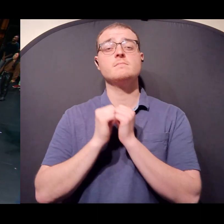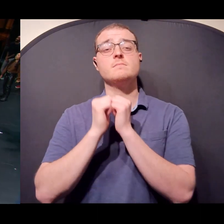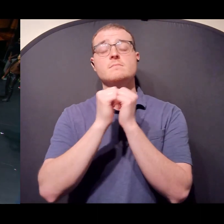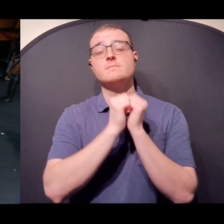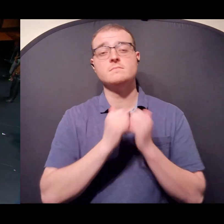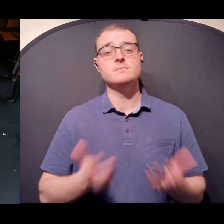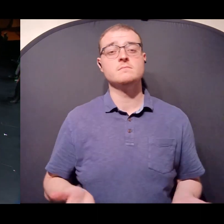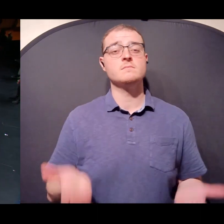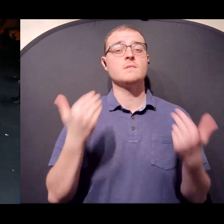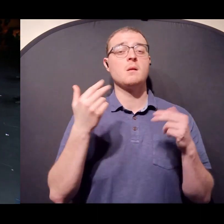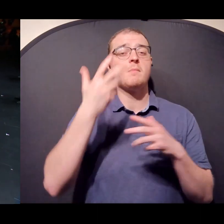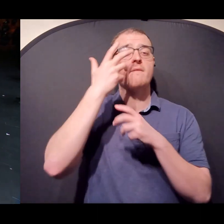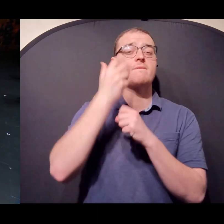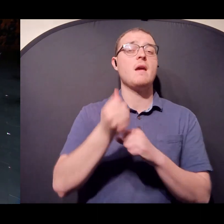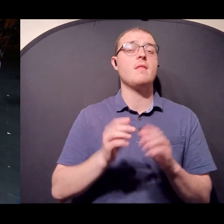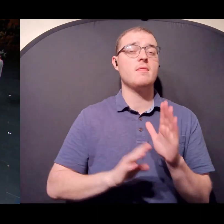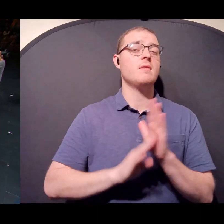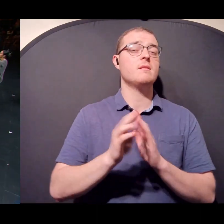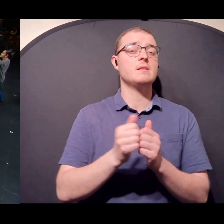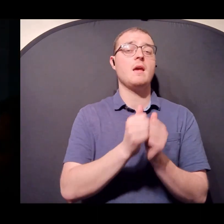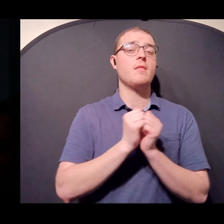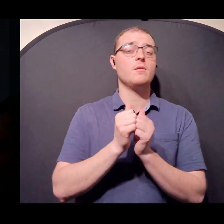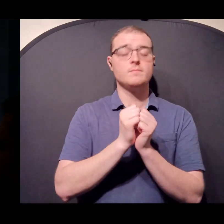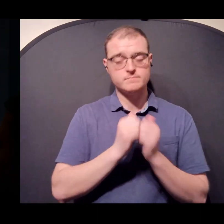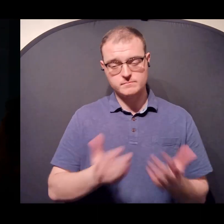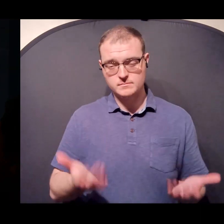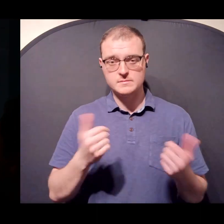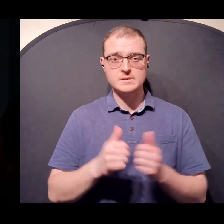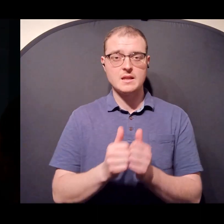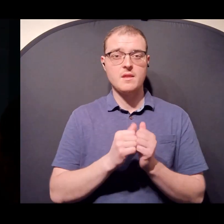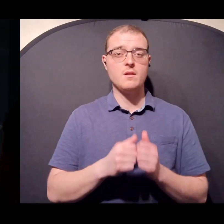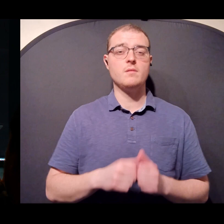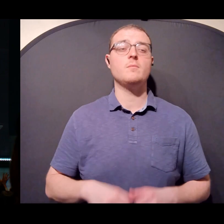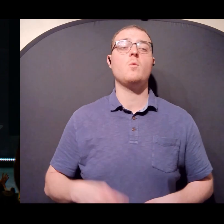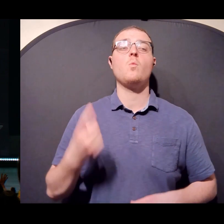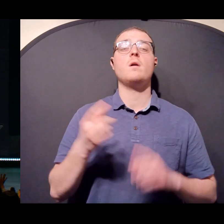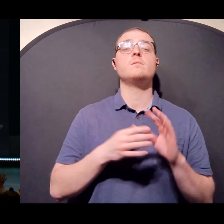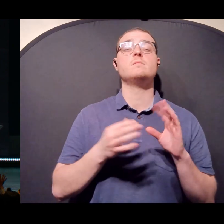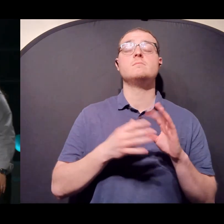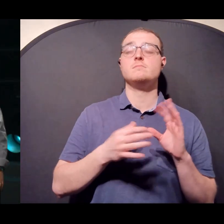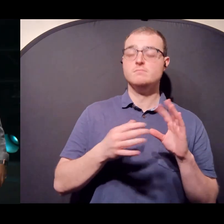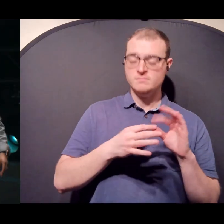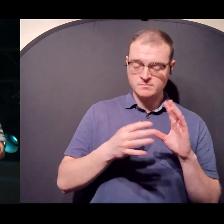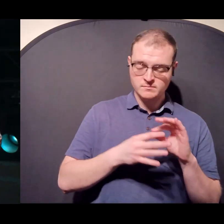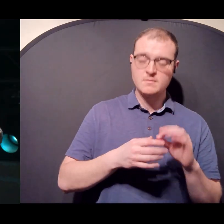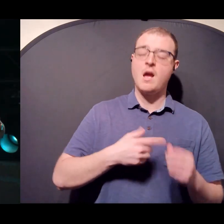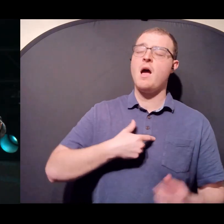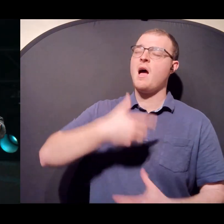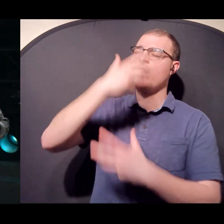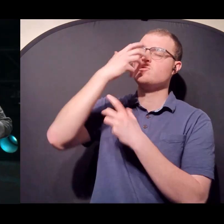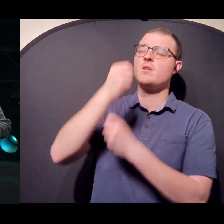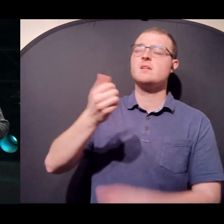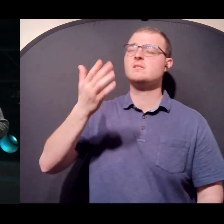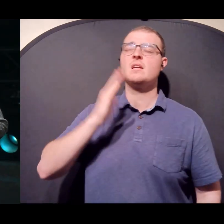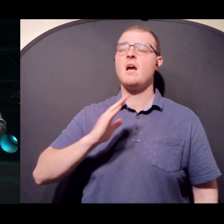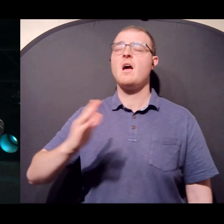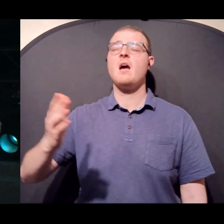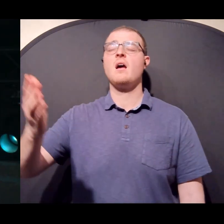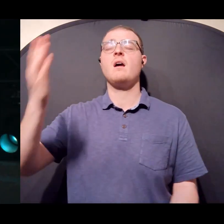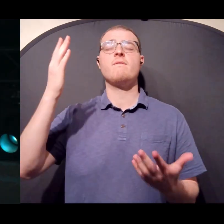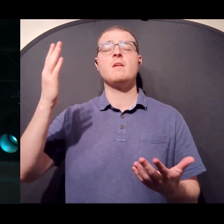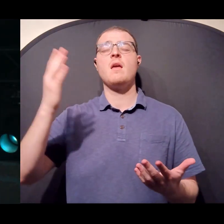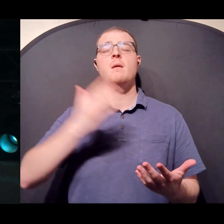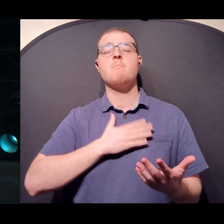Come on, lift your voice. Let's build the faith in the room. Come on, let's sing it together, family. One voice. Say, I trust